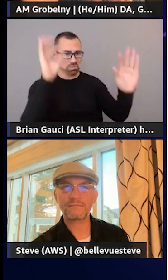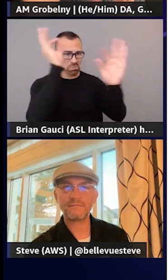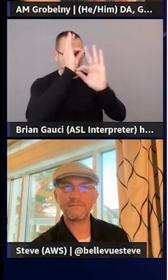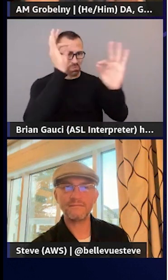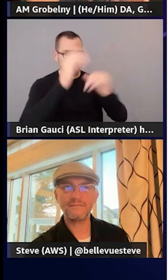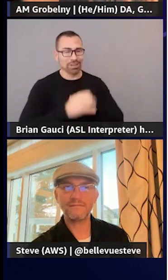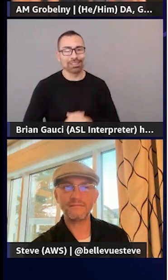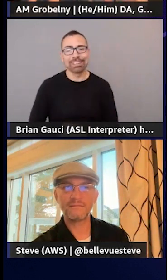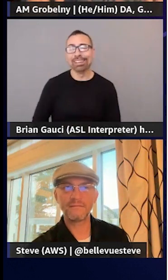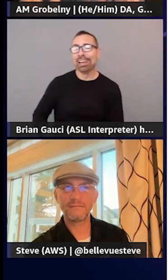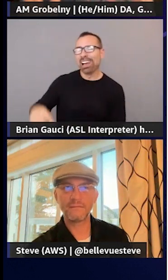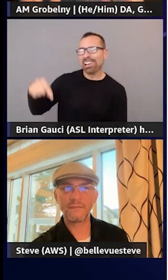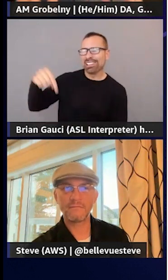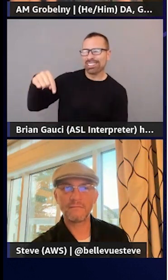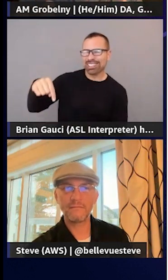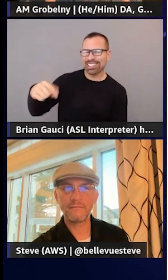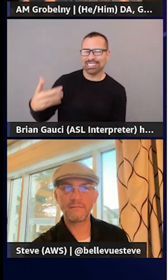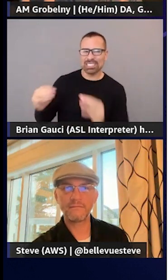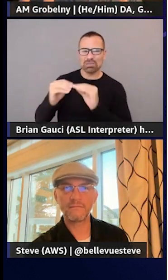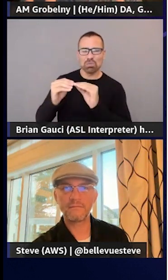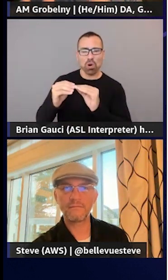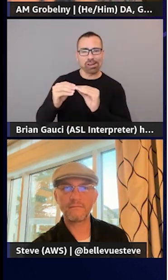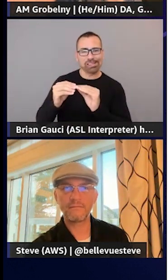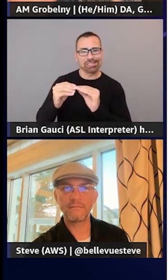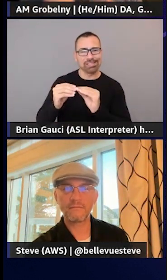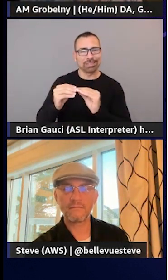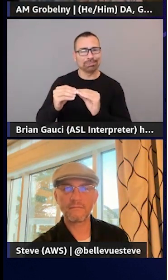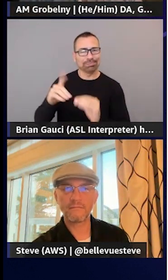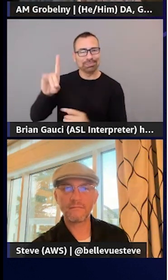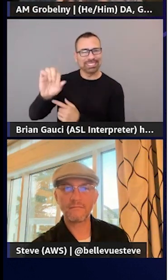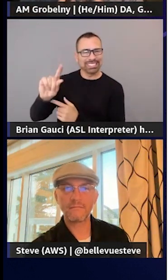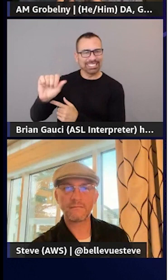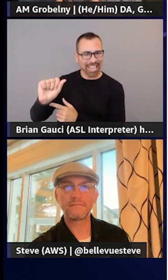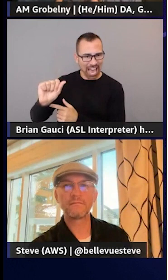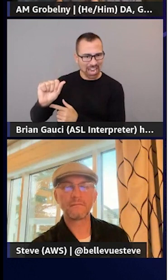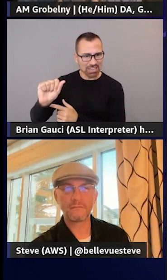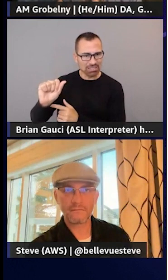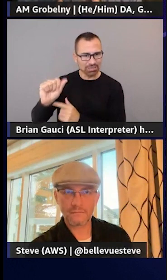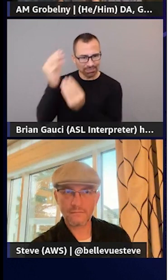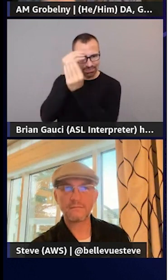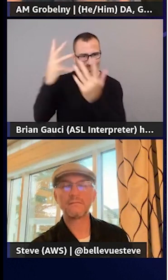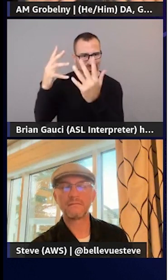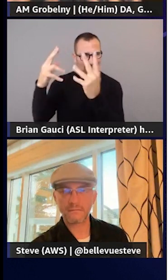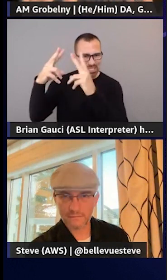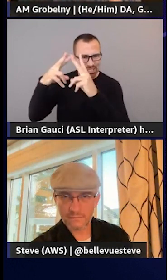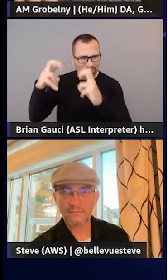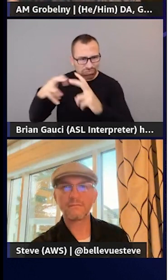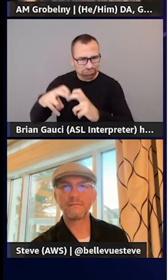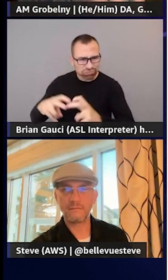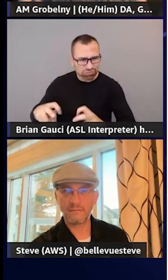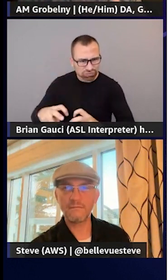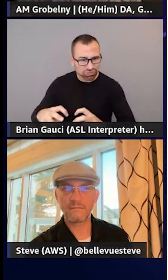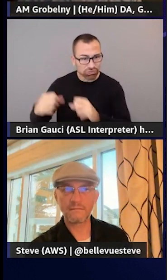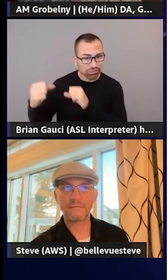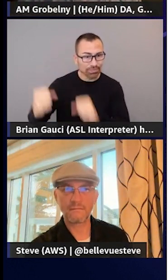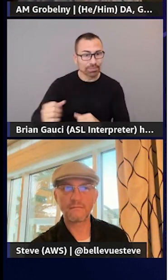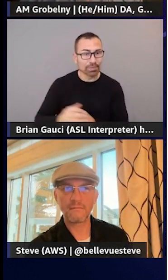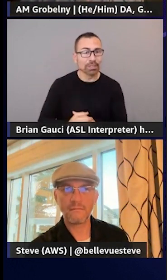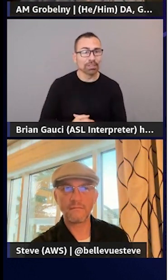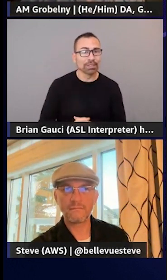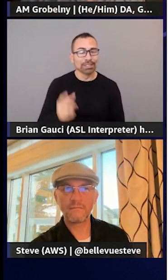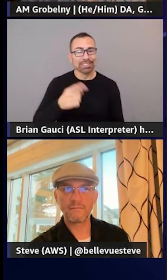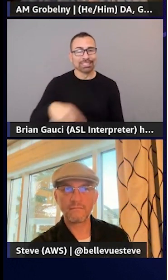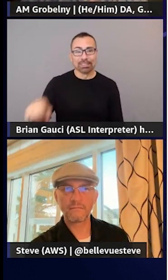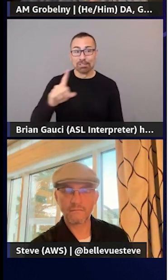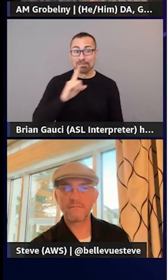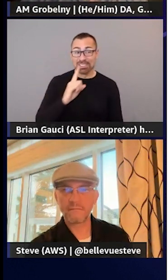data analysis heavy, which, again, I'm the same way. That's not our strong suits, is